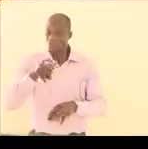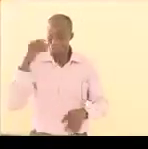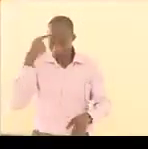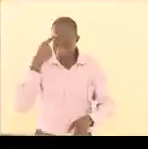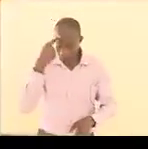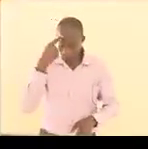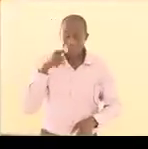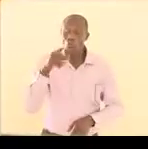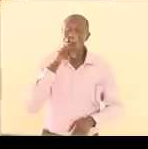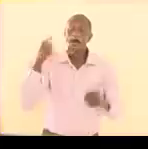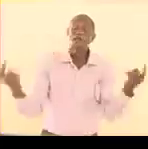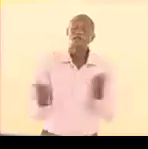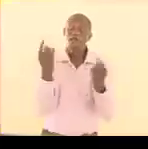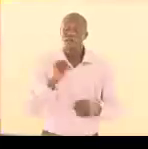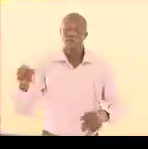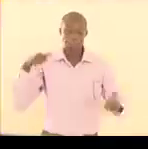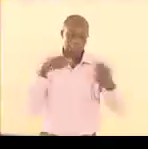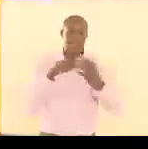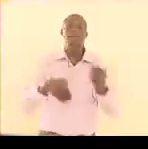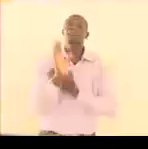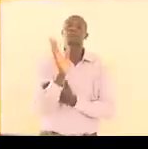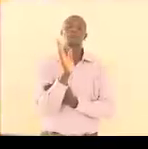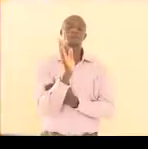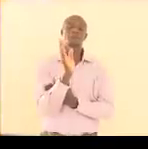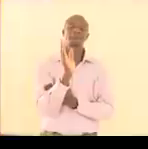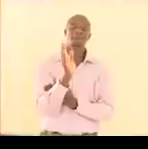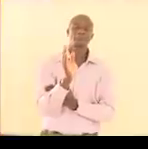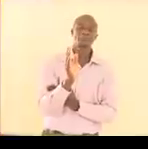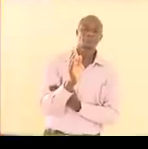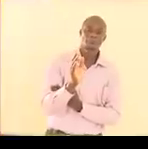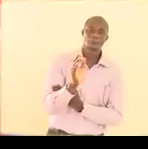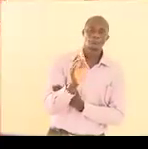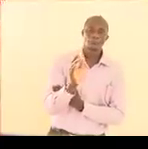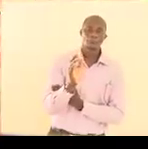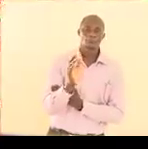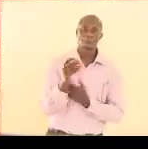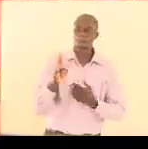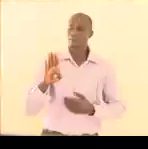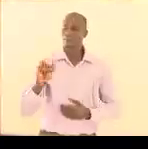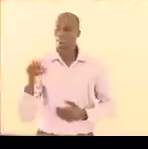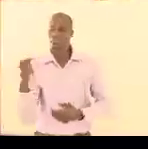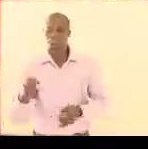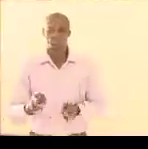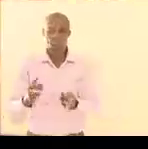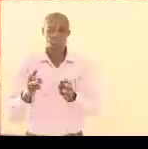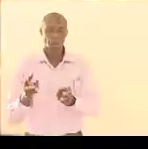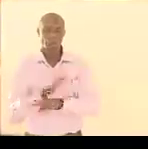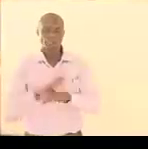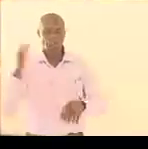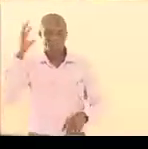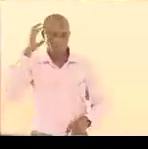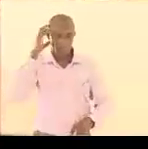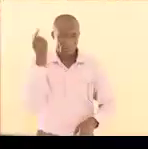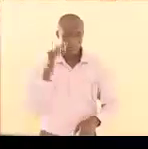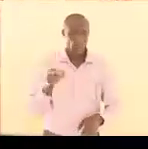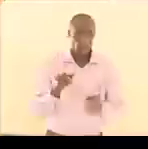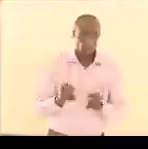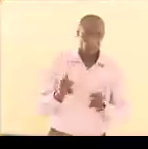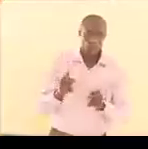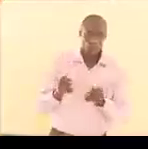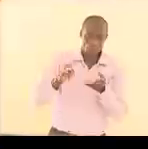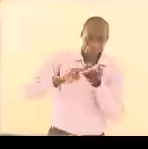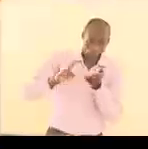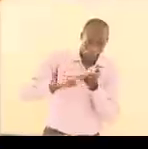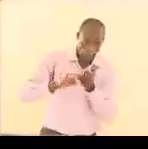don't you think you may be sinning against God? Don't you think you are sinning against God? By the way, I don't hear of people going